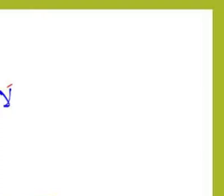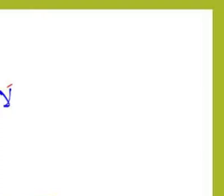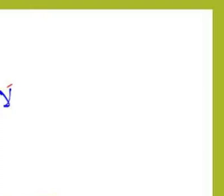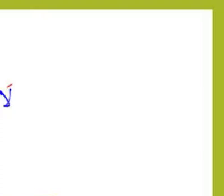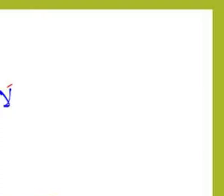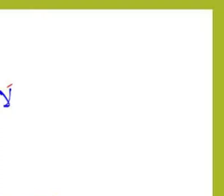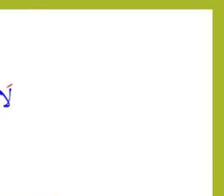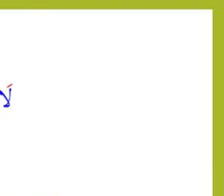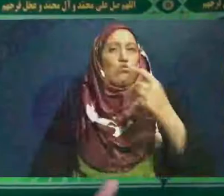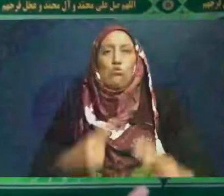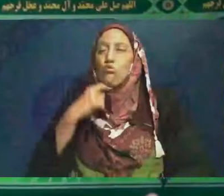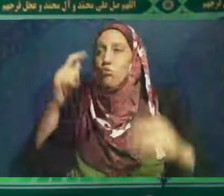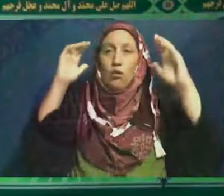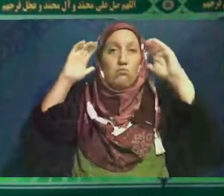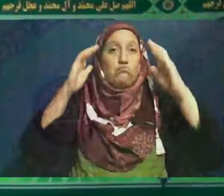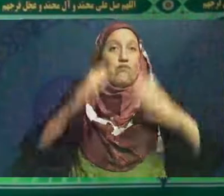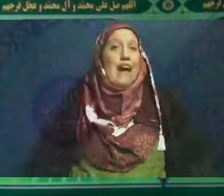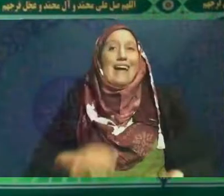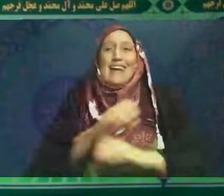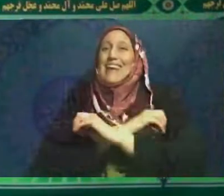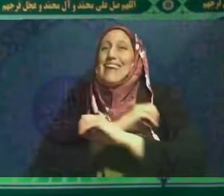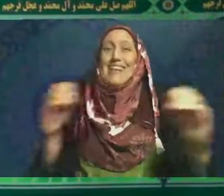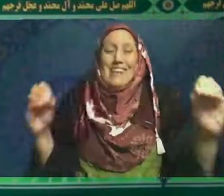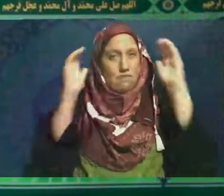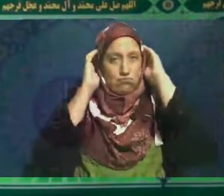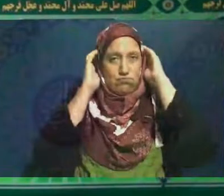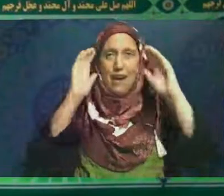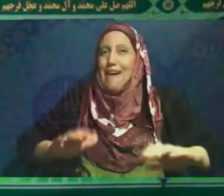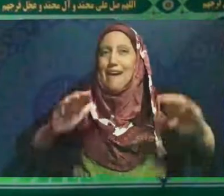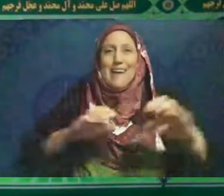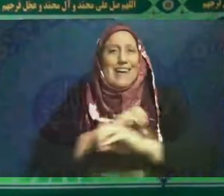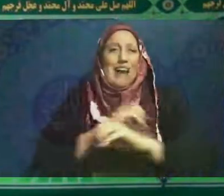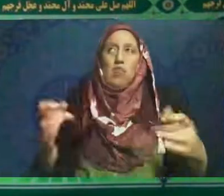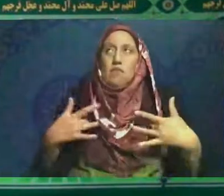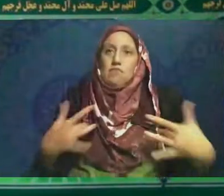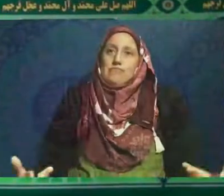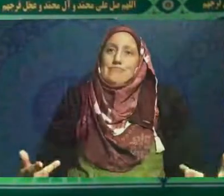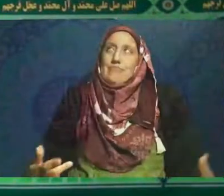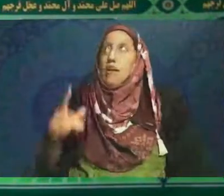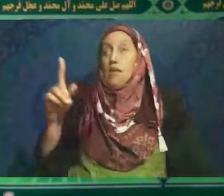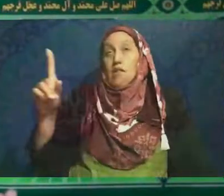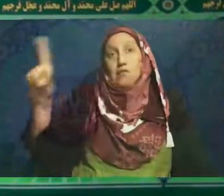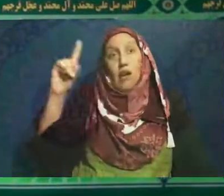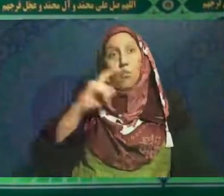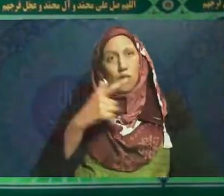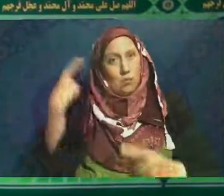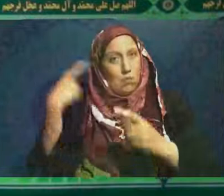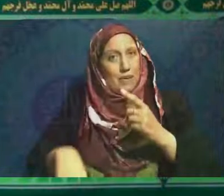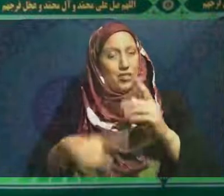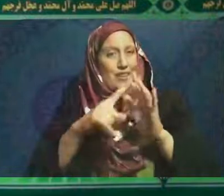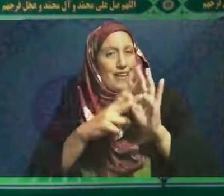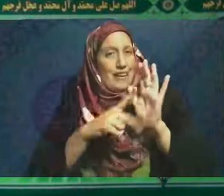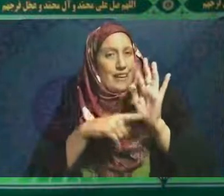about the prayers. They should not expect the intercession. Yes, you prayed, you fast, you endeavor to do